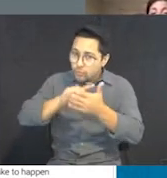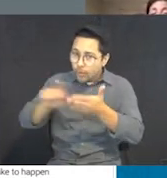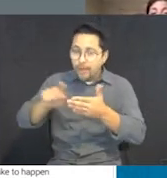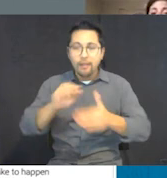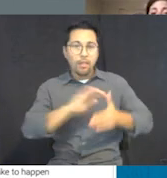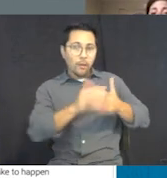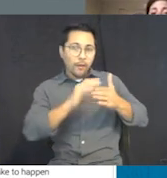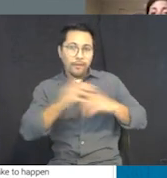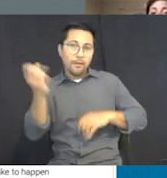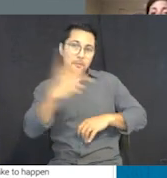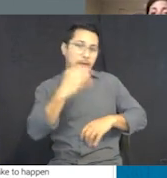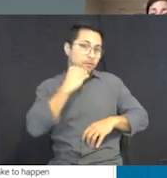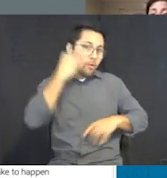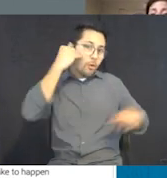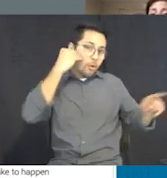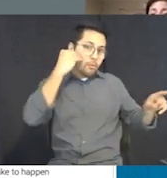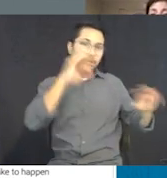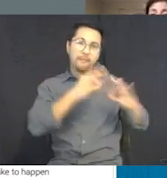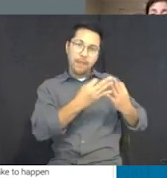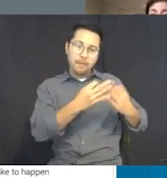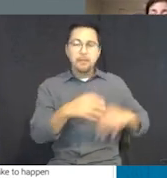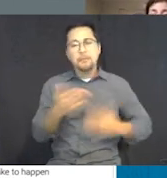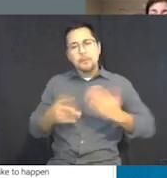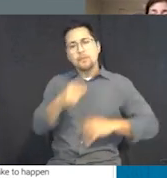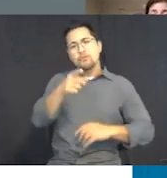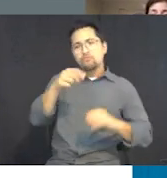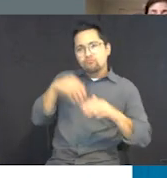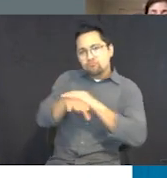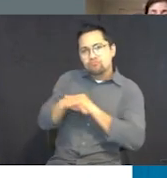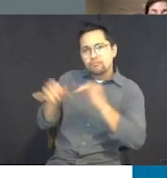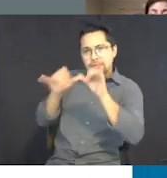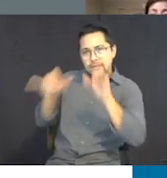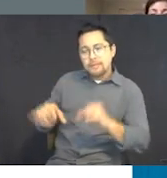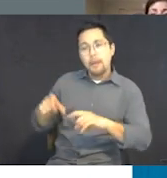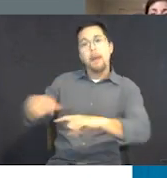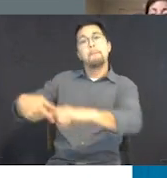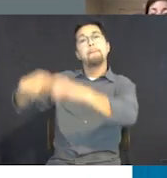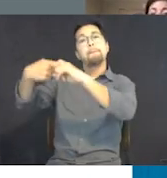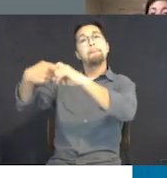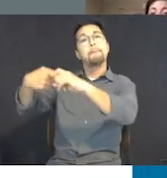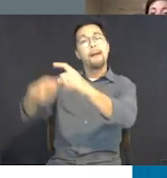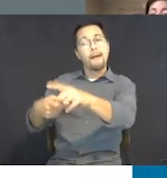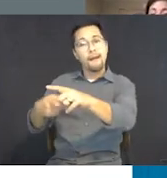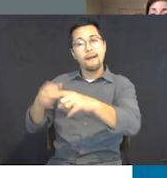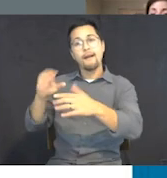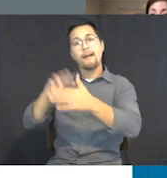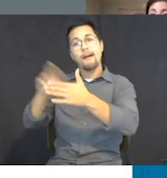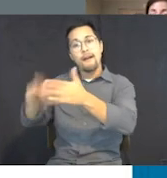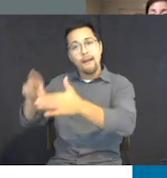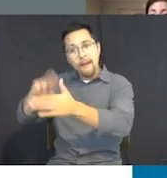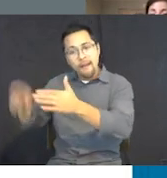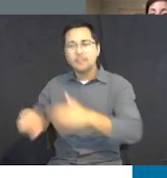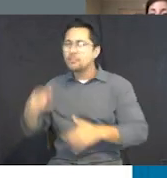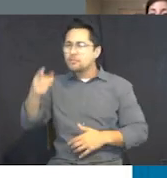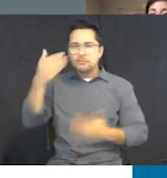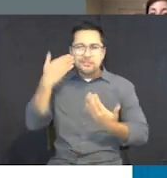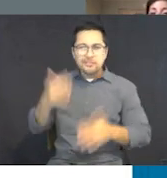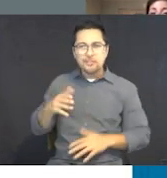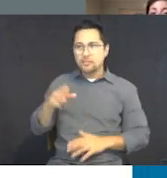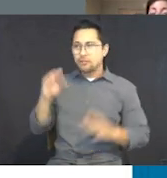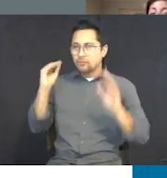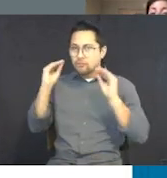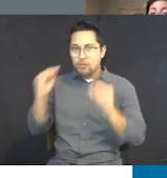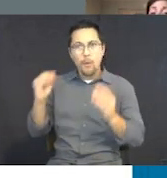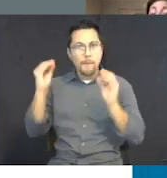that weekend. So with this client portal, you can go on and make those changes directly. Similar to the green, yellow, red